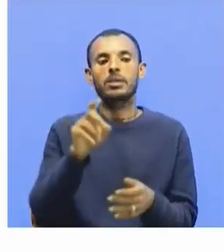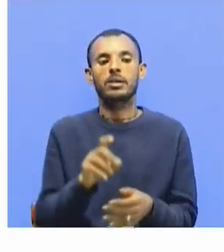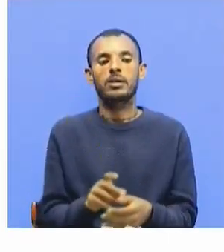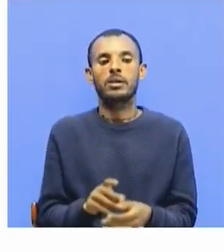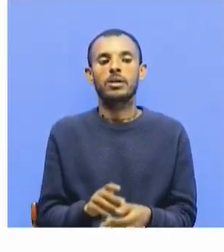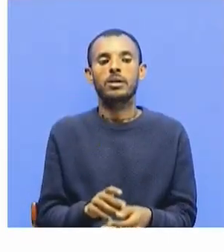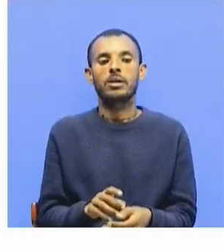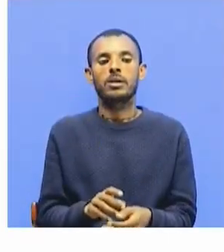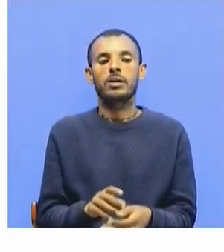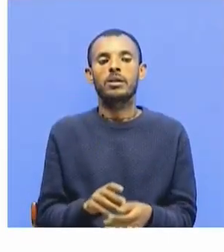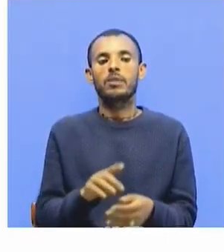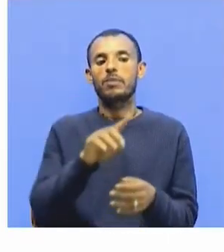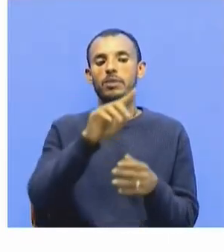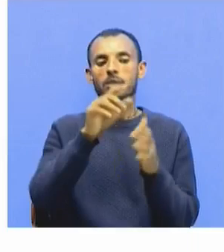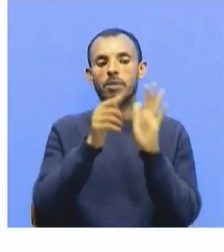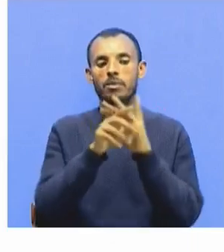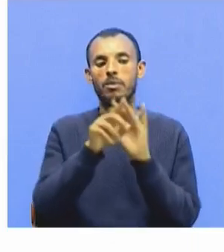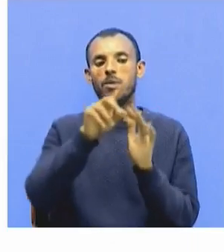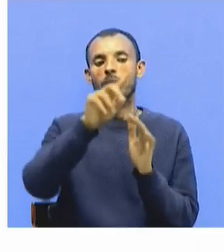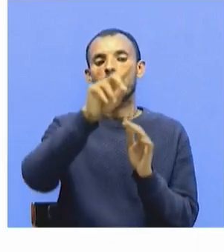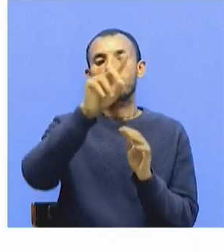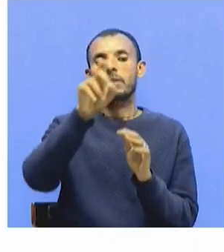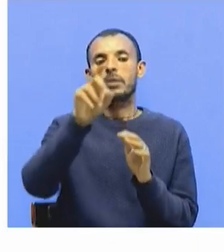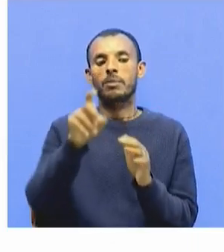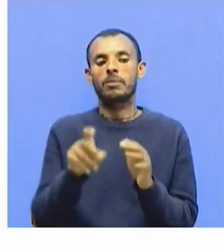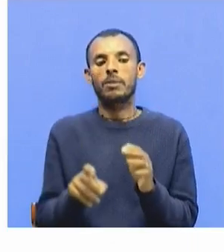easy. For example, question number 4.